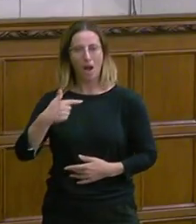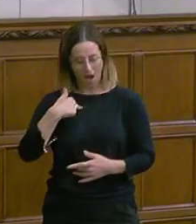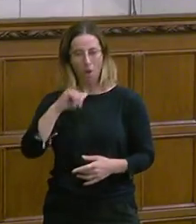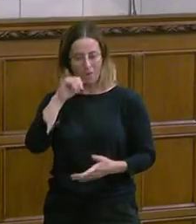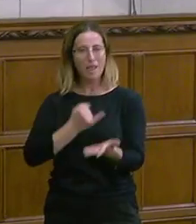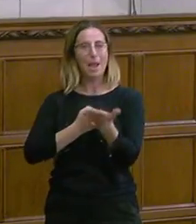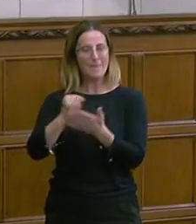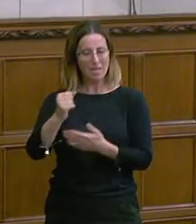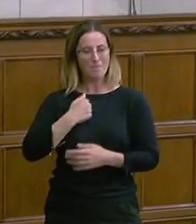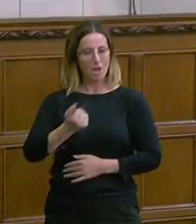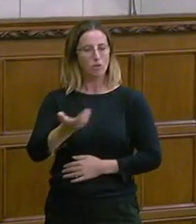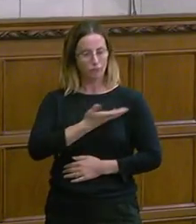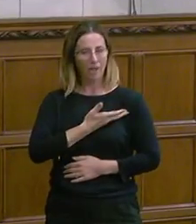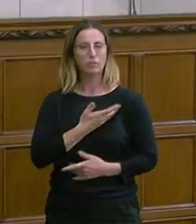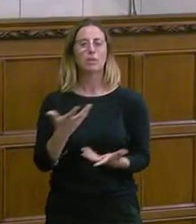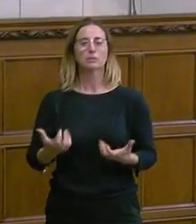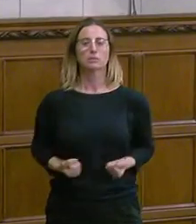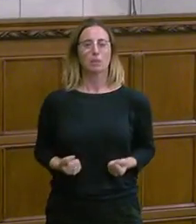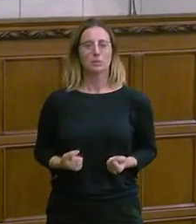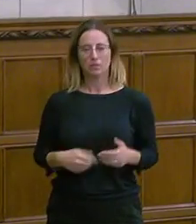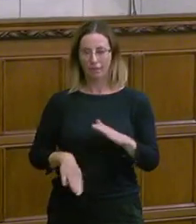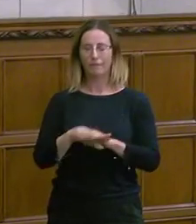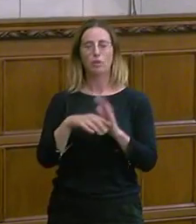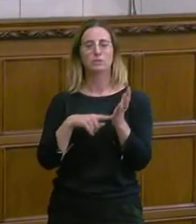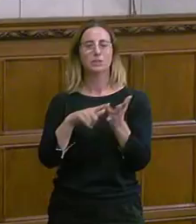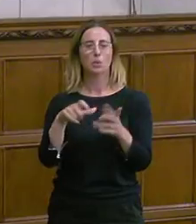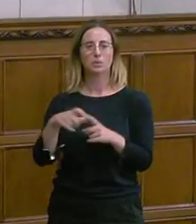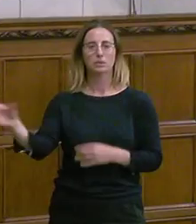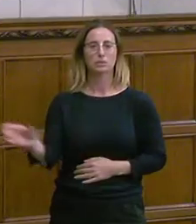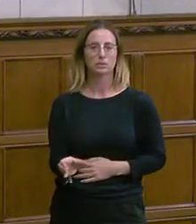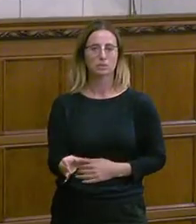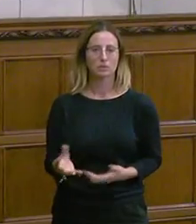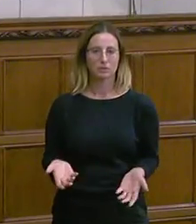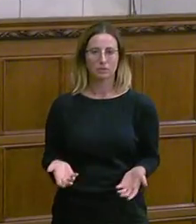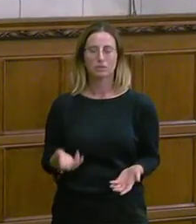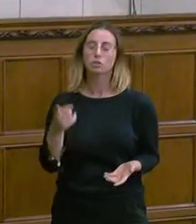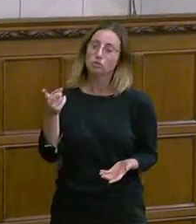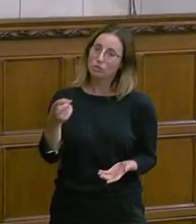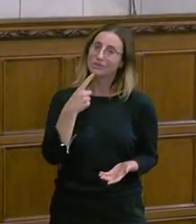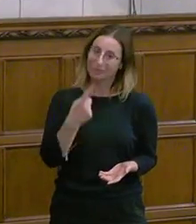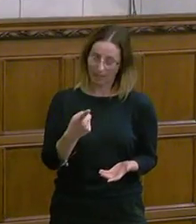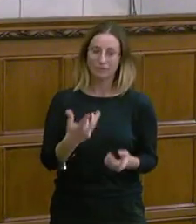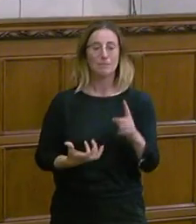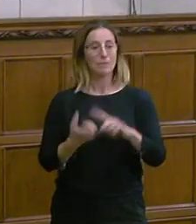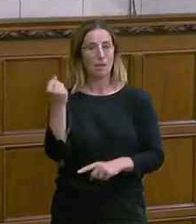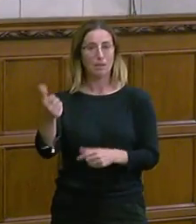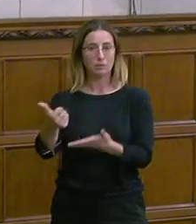of appeal was it accepted that a full-time teacher of the deaf was needed. She says, getting the support for